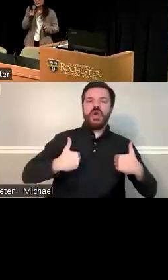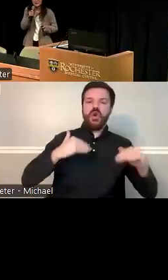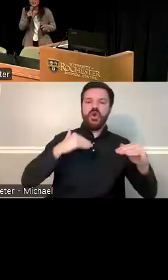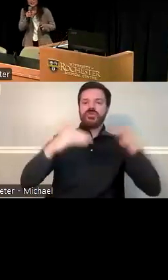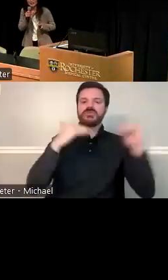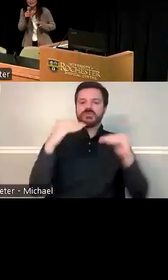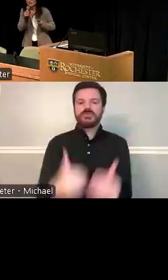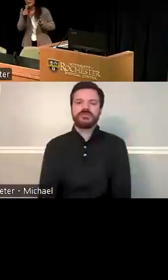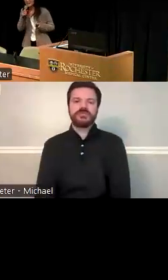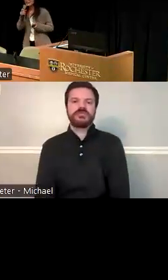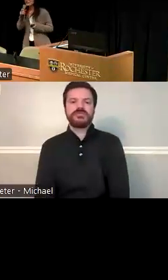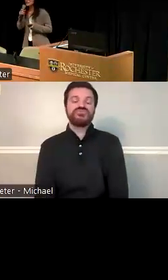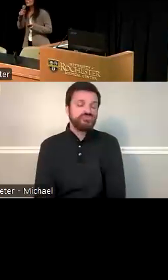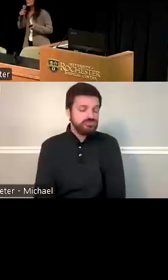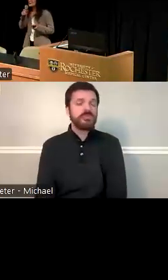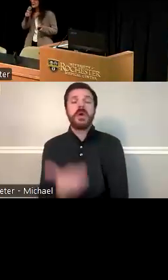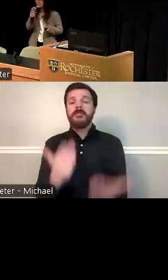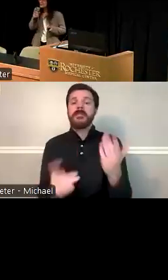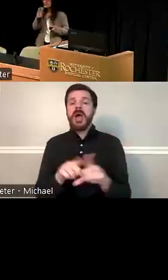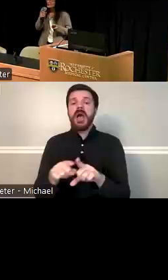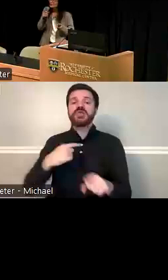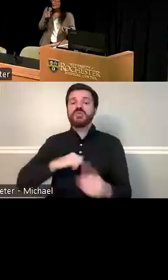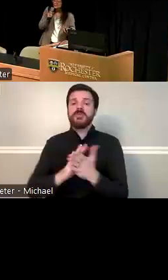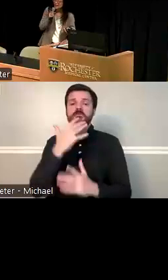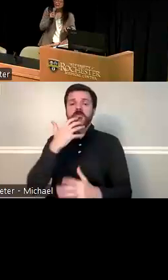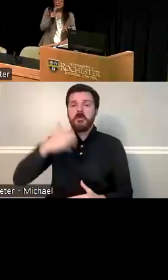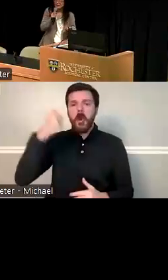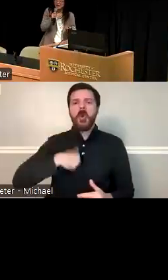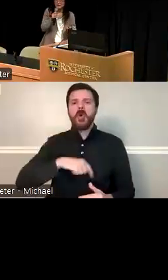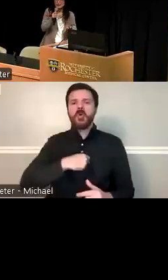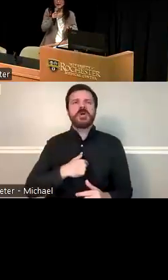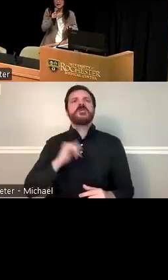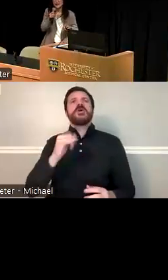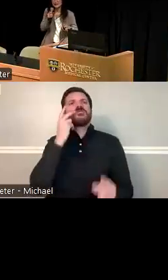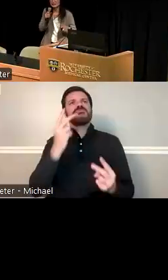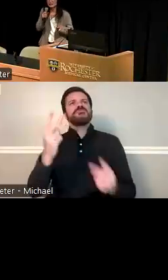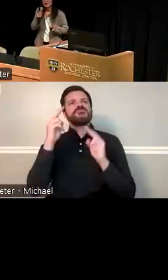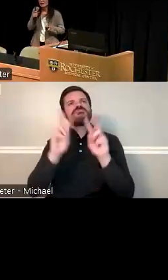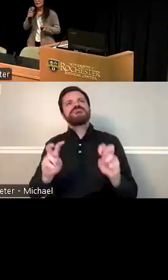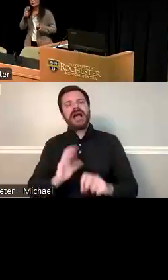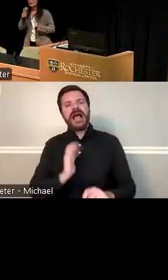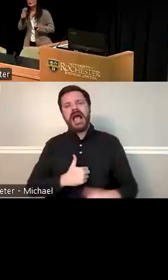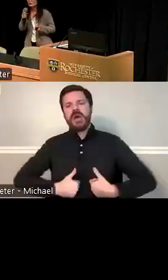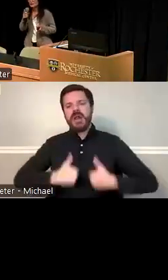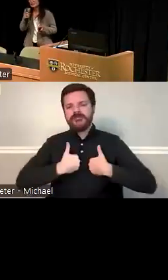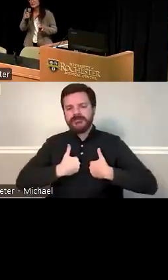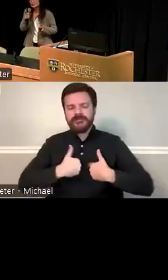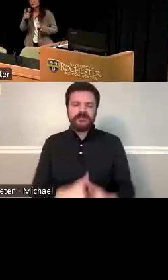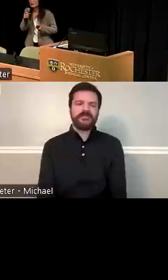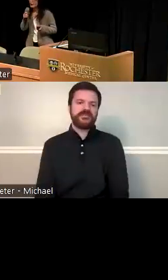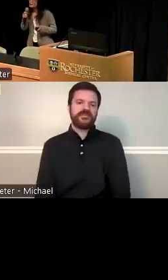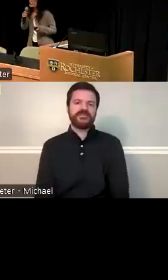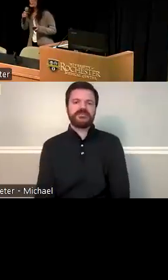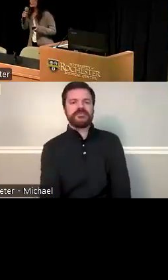it could be that as we age, we have more time to reflect back on our life and also see